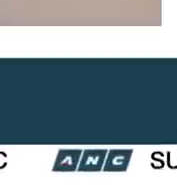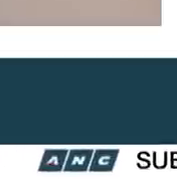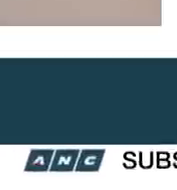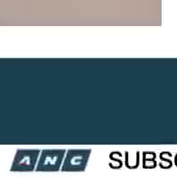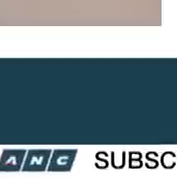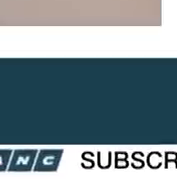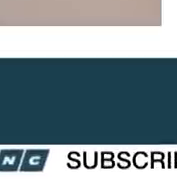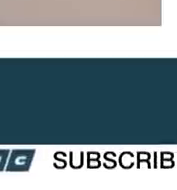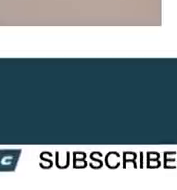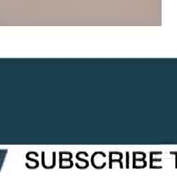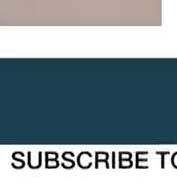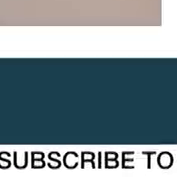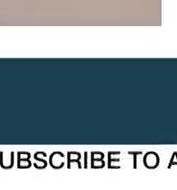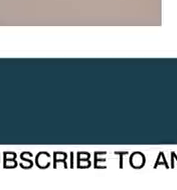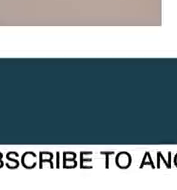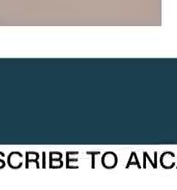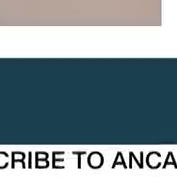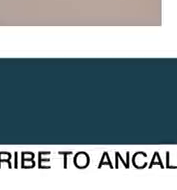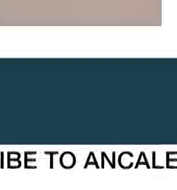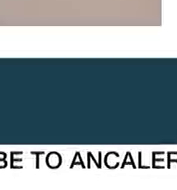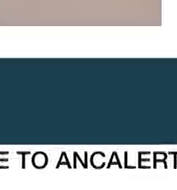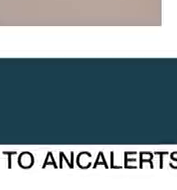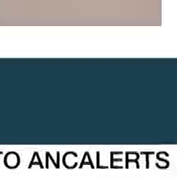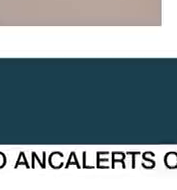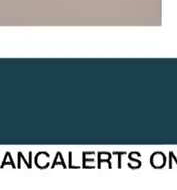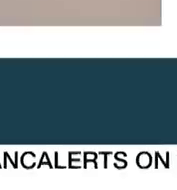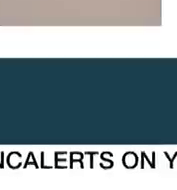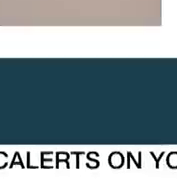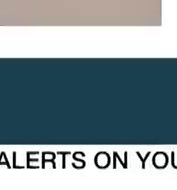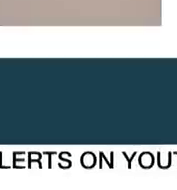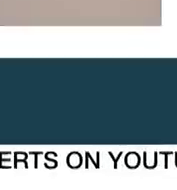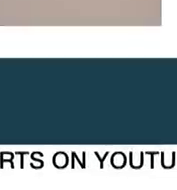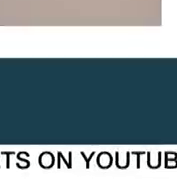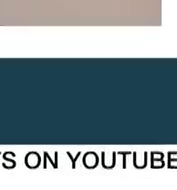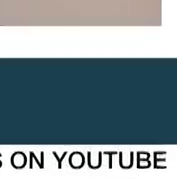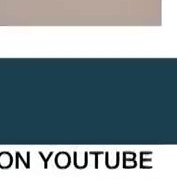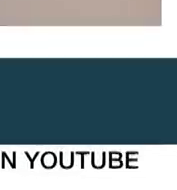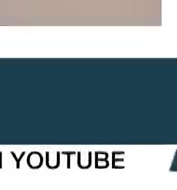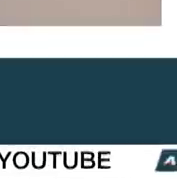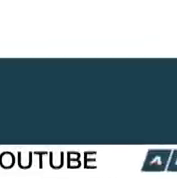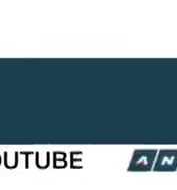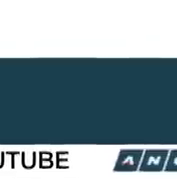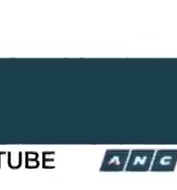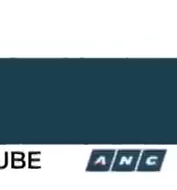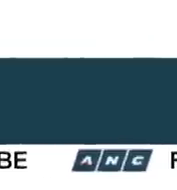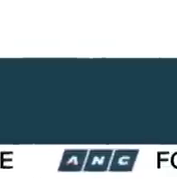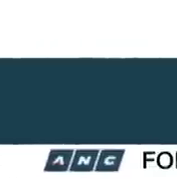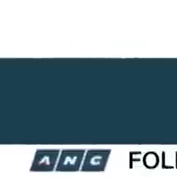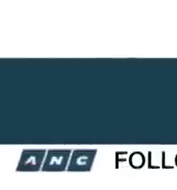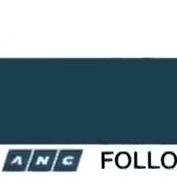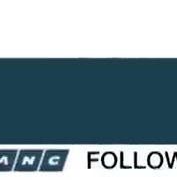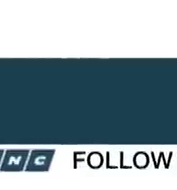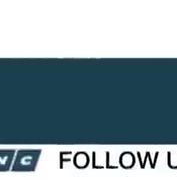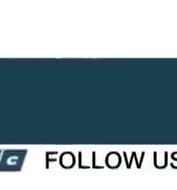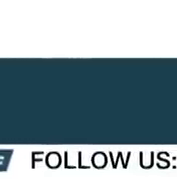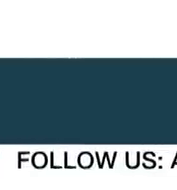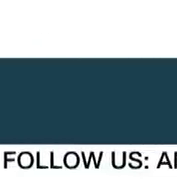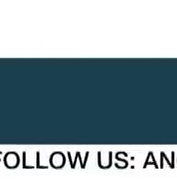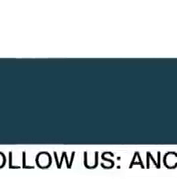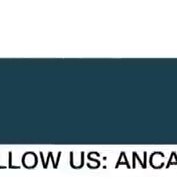depravity in his moral values and conduct. That's why it's moral turpitude, repeated